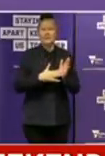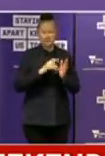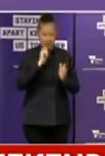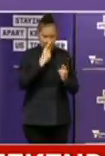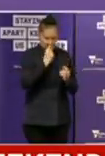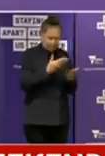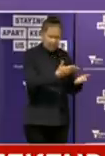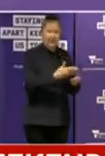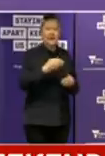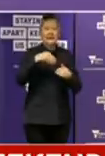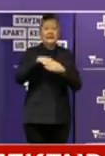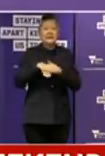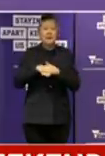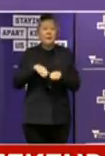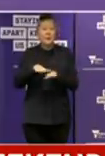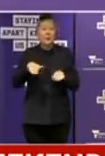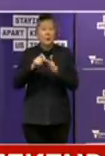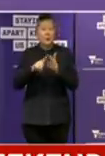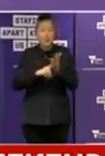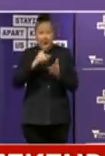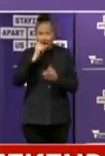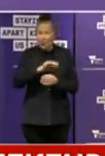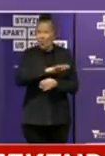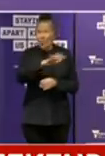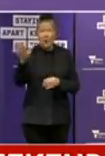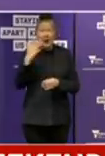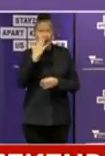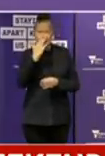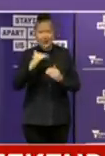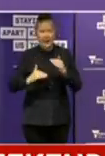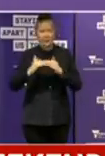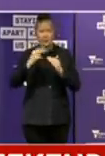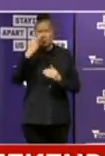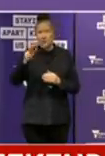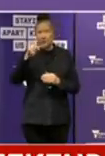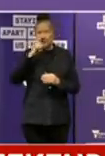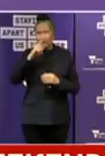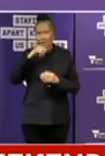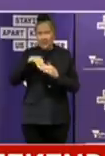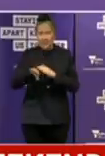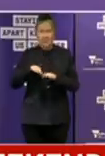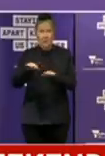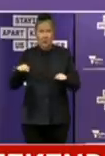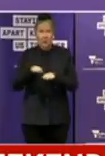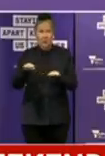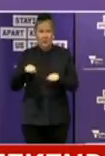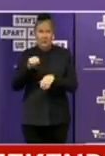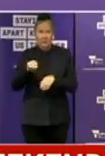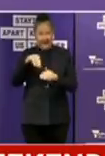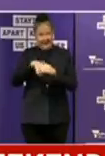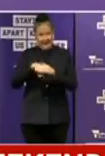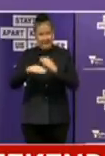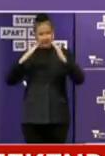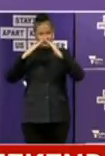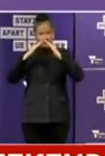for all ages up to a maximum of 20 people as well. Just finally, everyone would obviously be aware